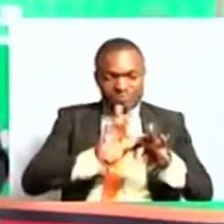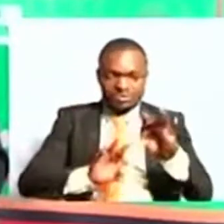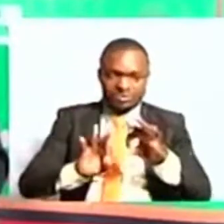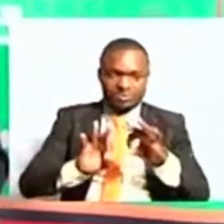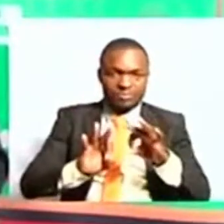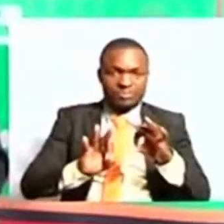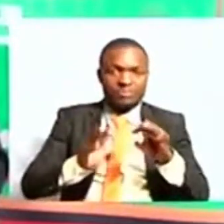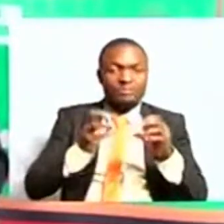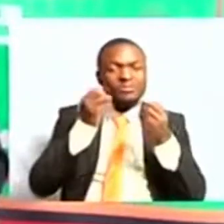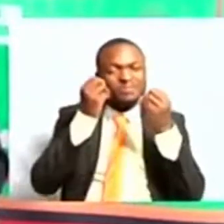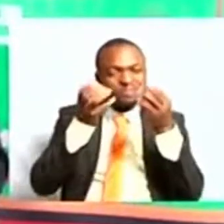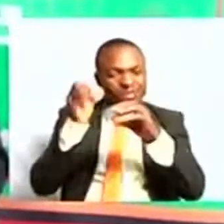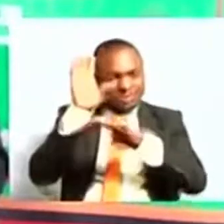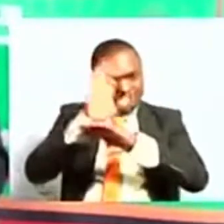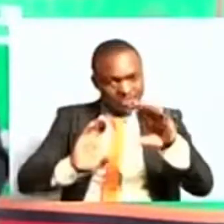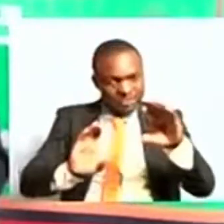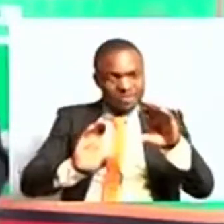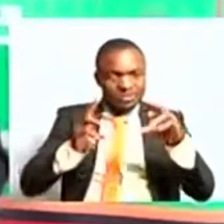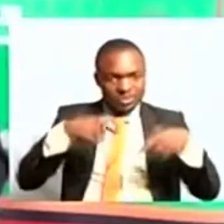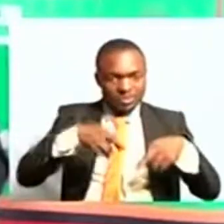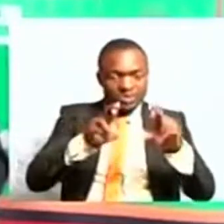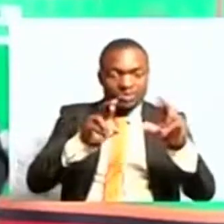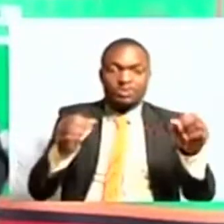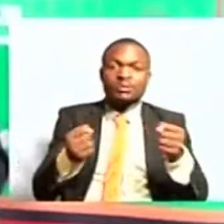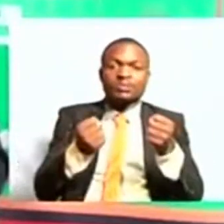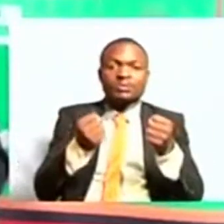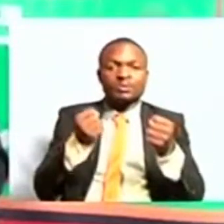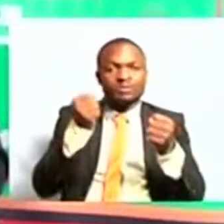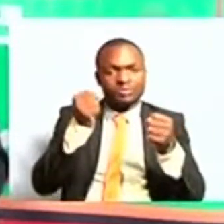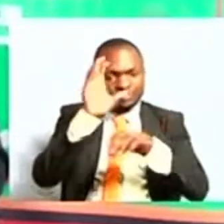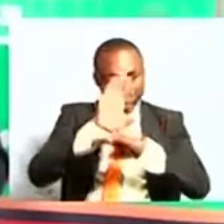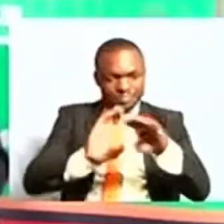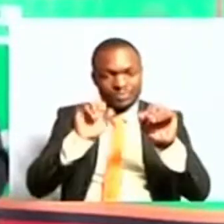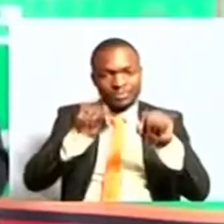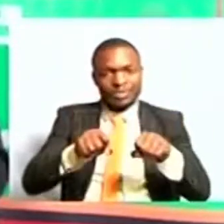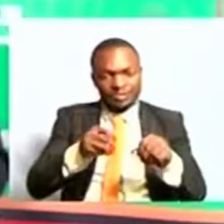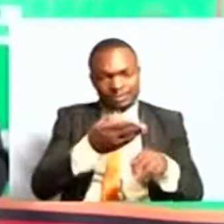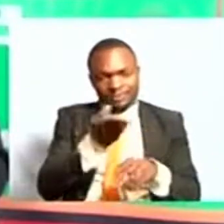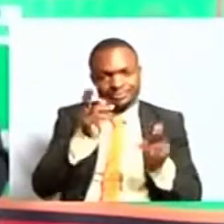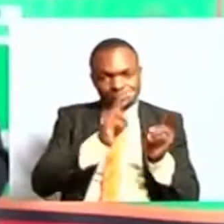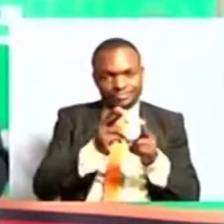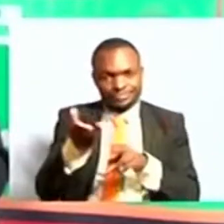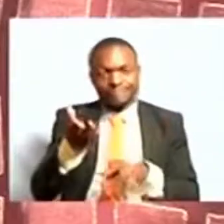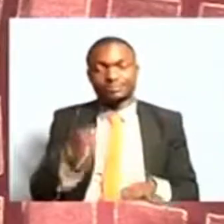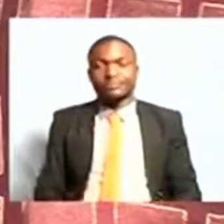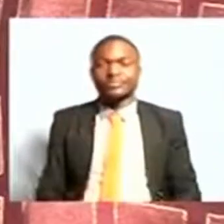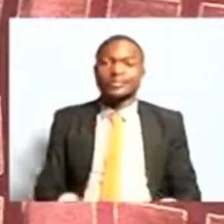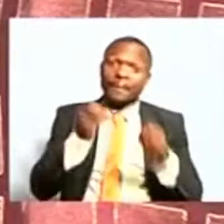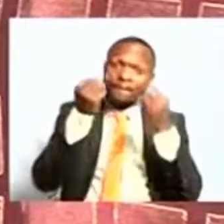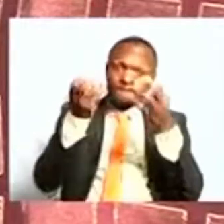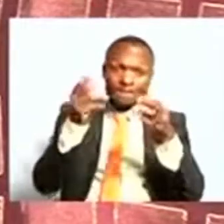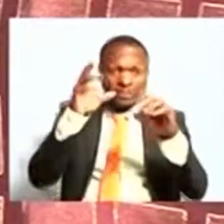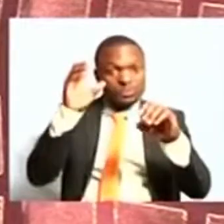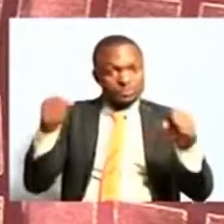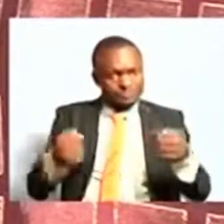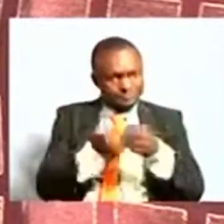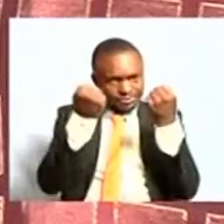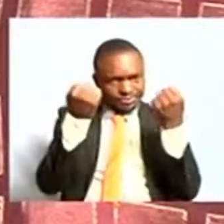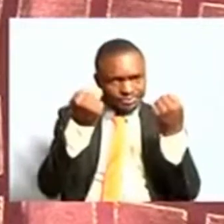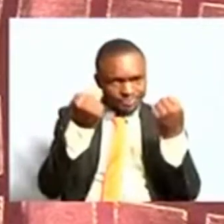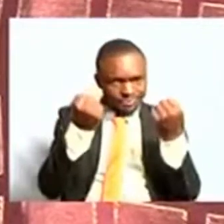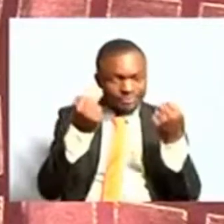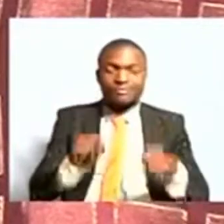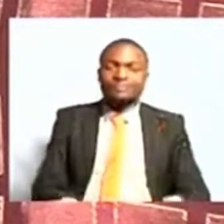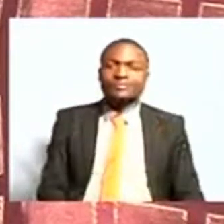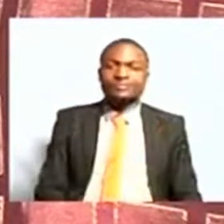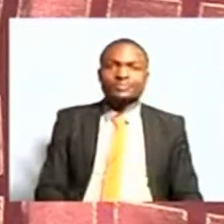the major causes of road accidents, maybe now you can respond to these calls. Okay, so most of the accidents that